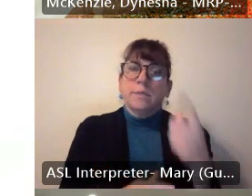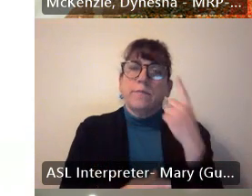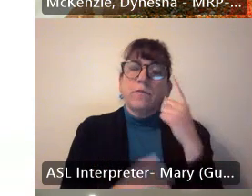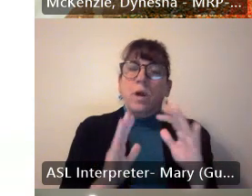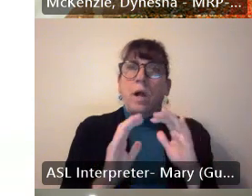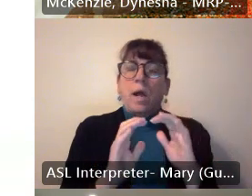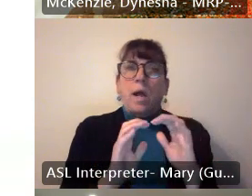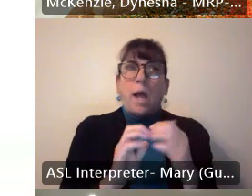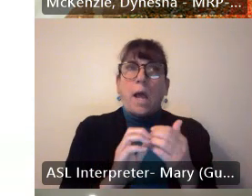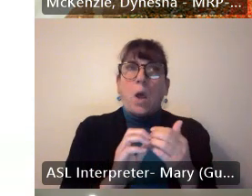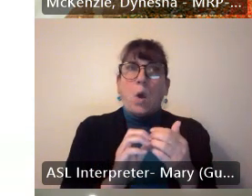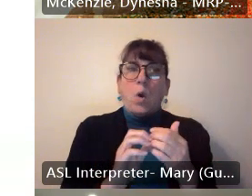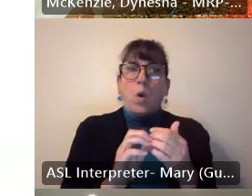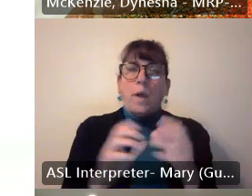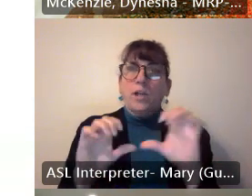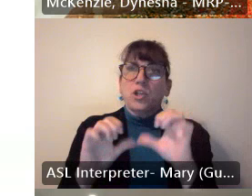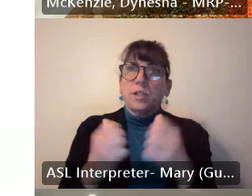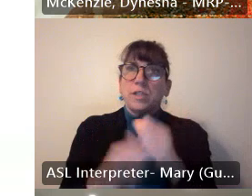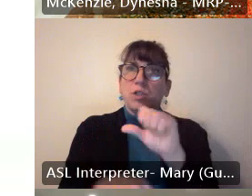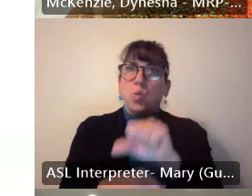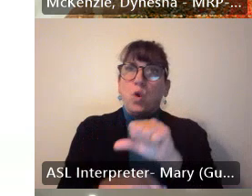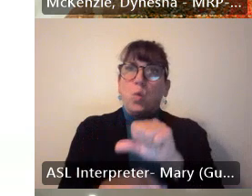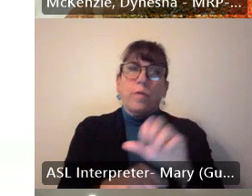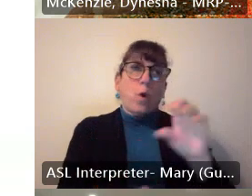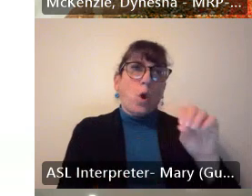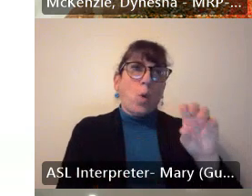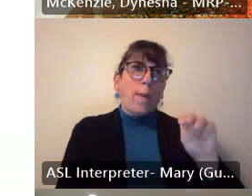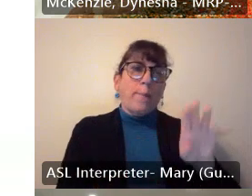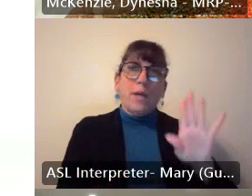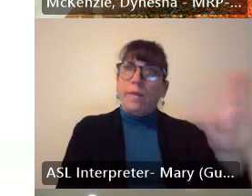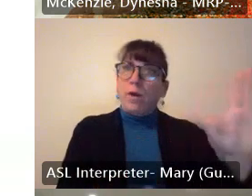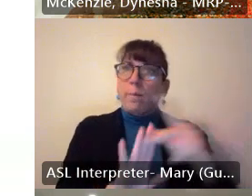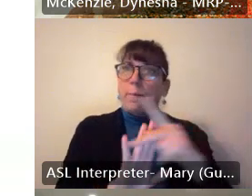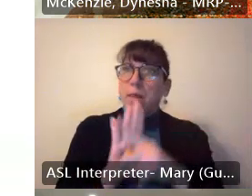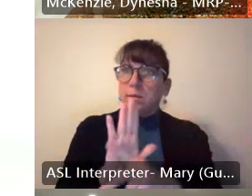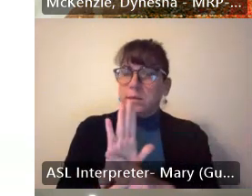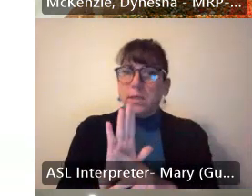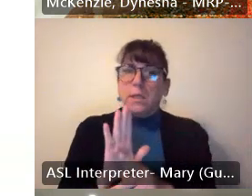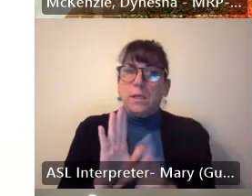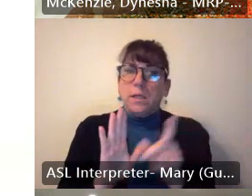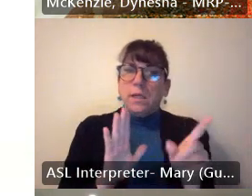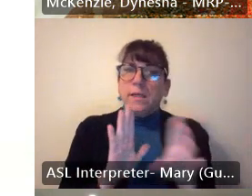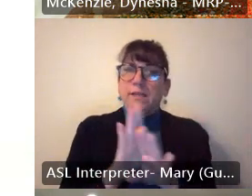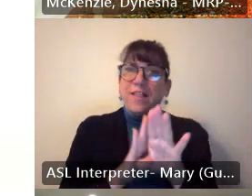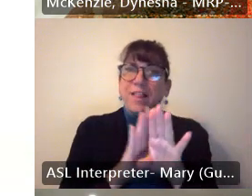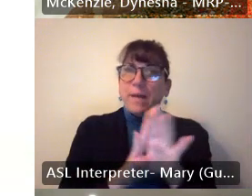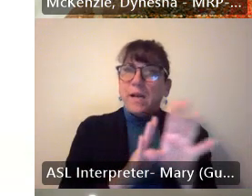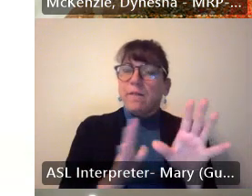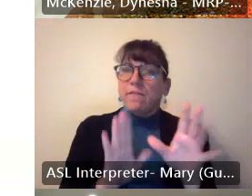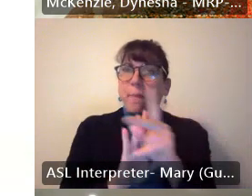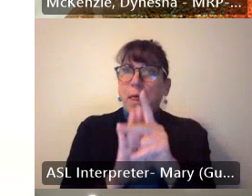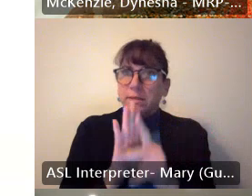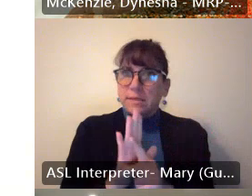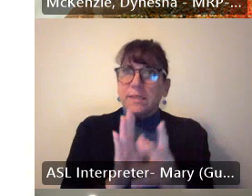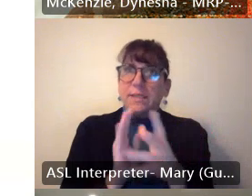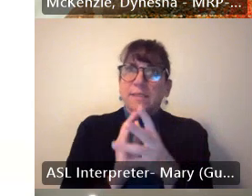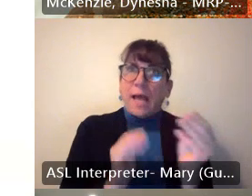how agencies work with OMB on their policy, you know, on their development of policies and what